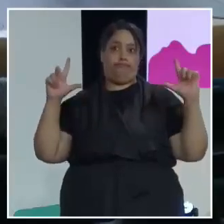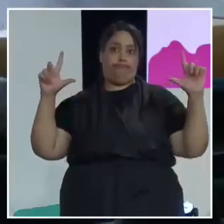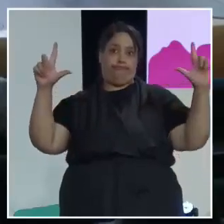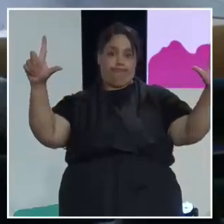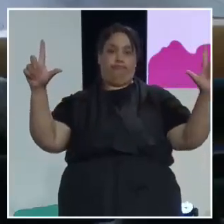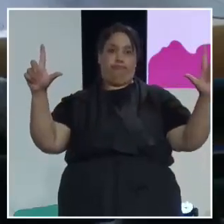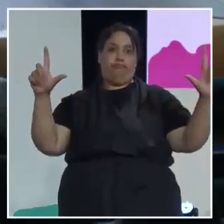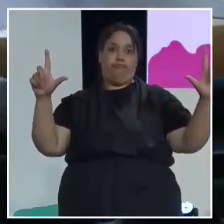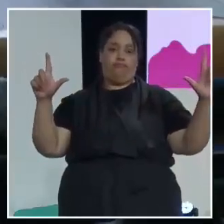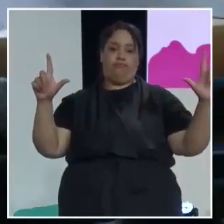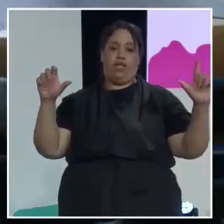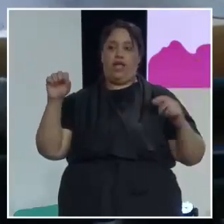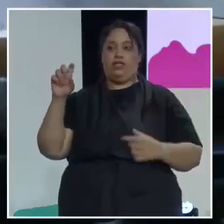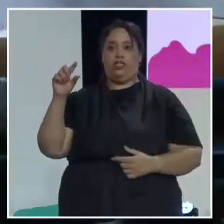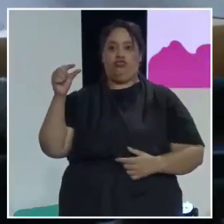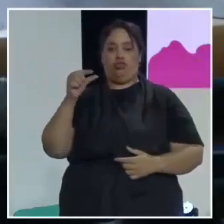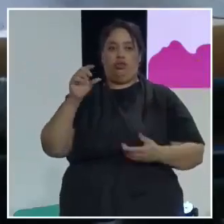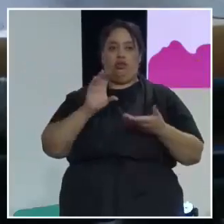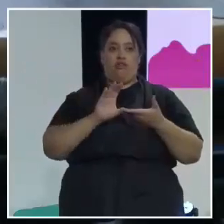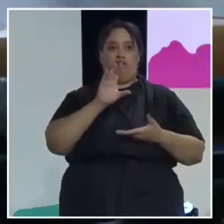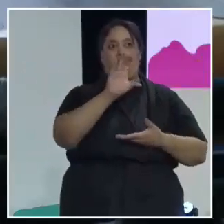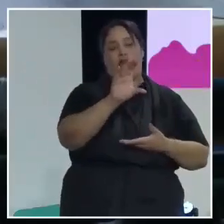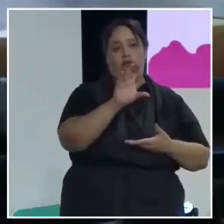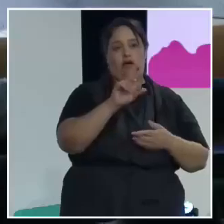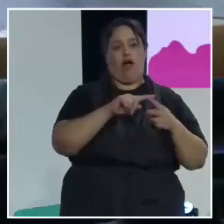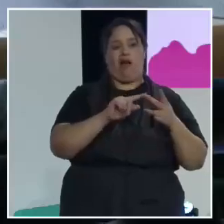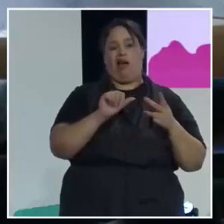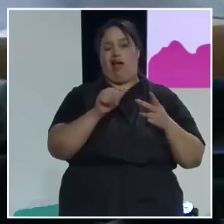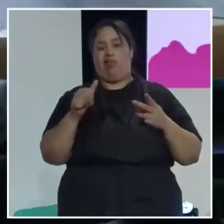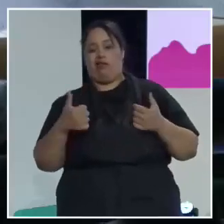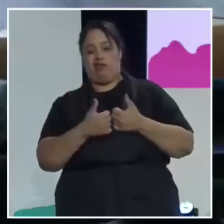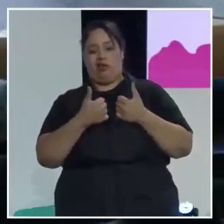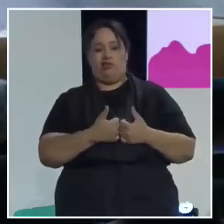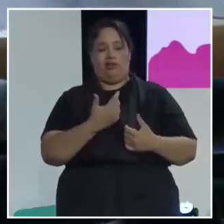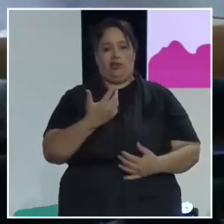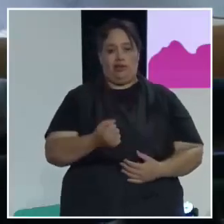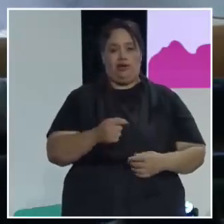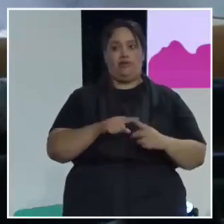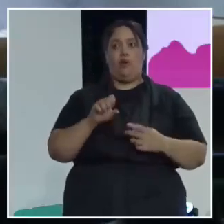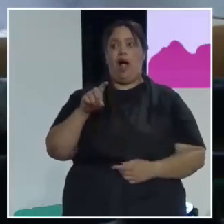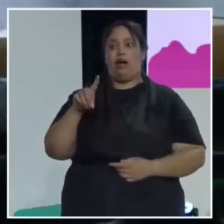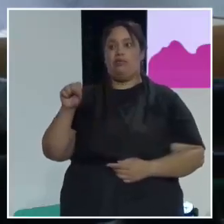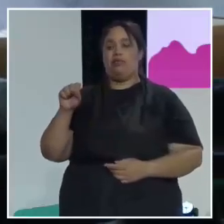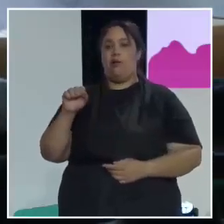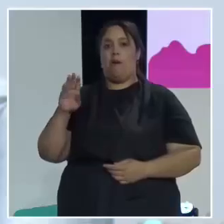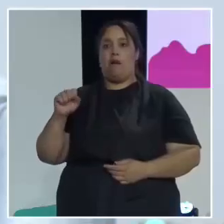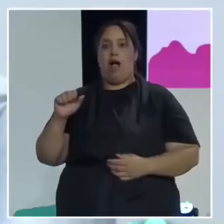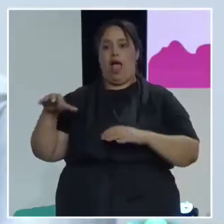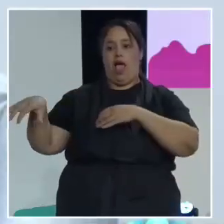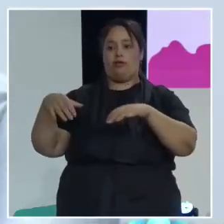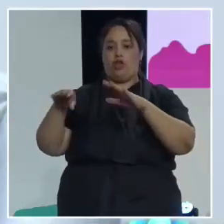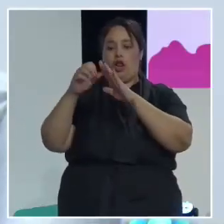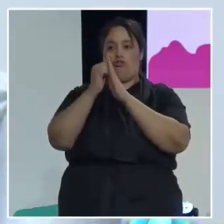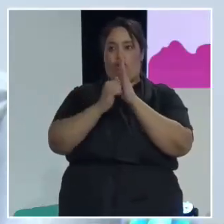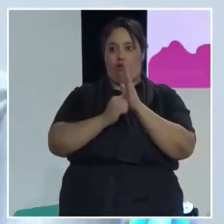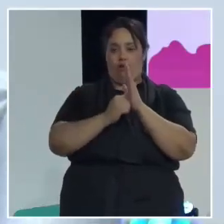financing SDG and what are the systematic challenges we are facing today. And since the Addis Ababa Action Agenda, the from